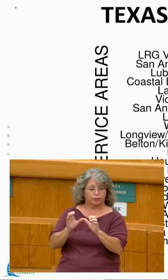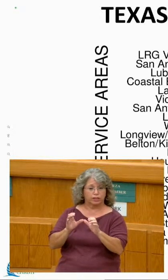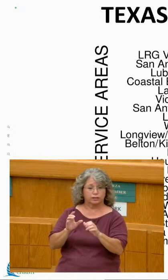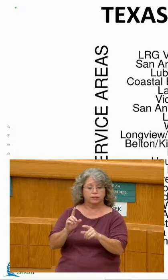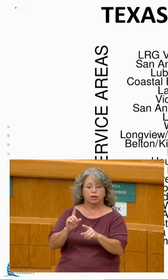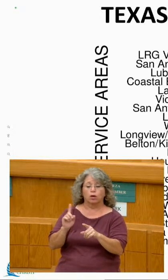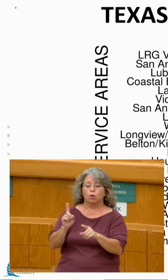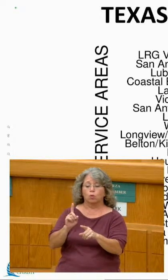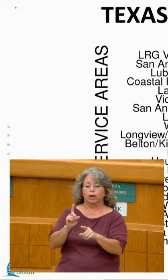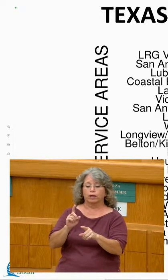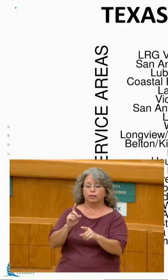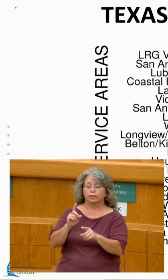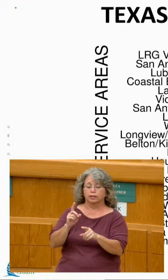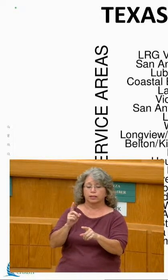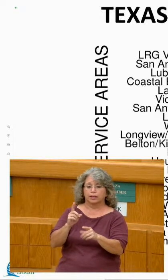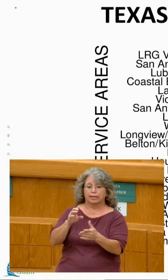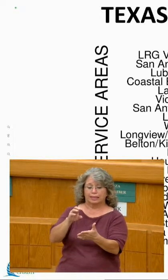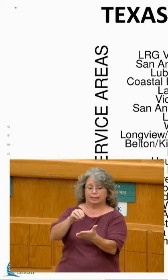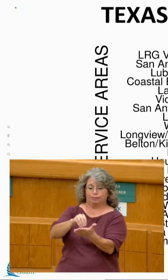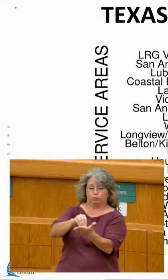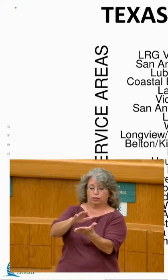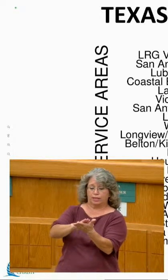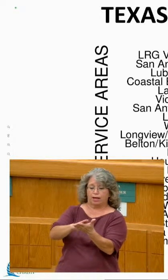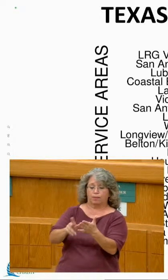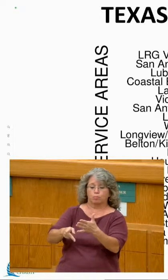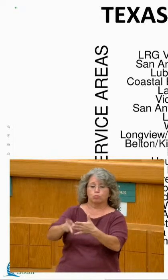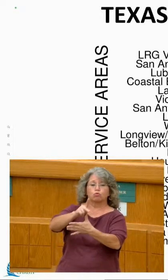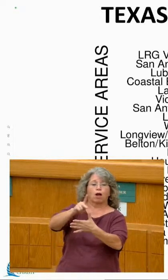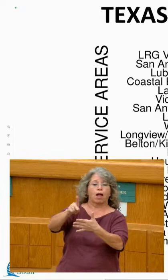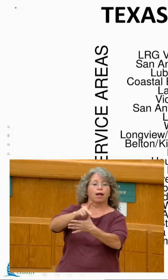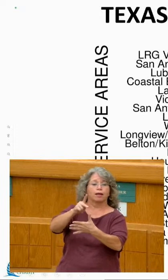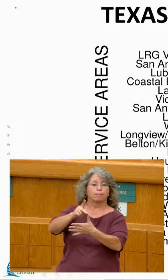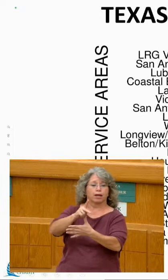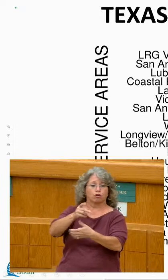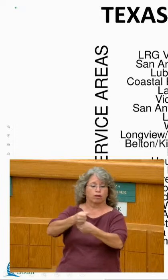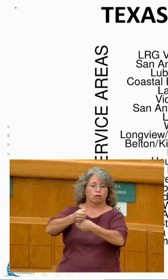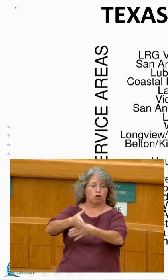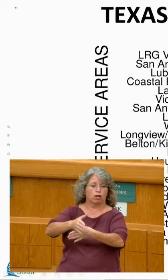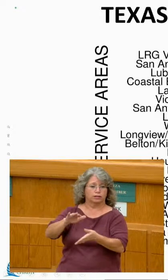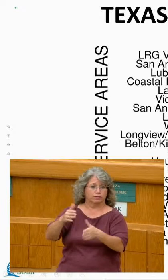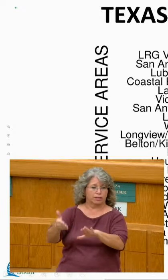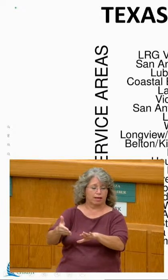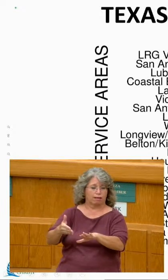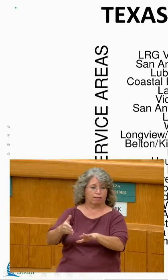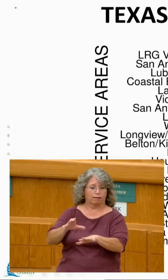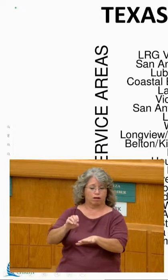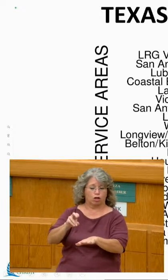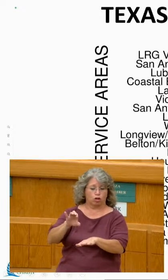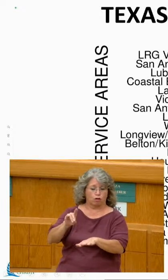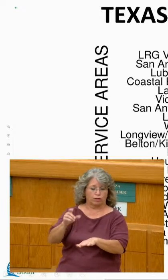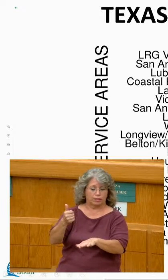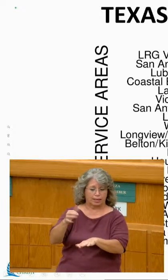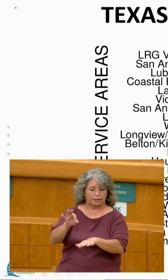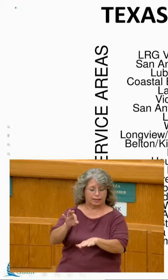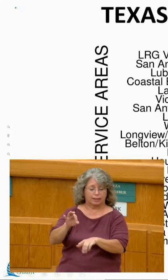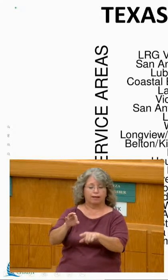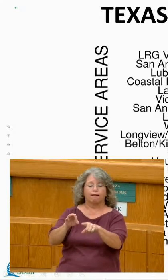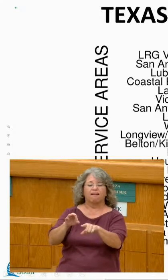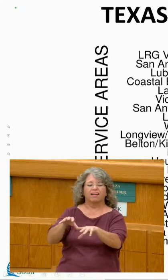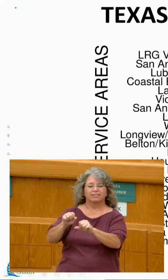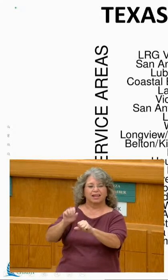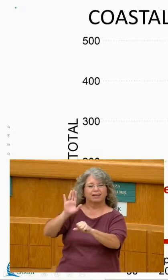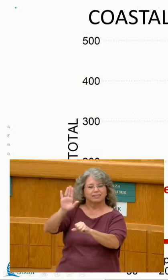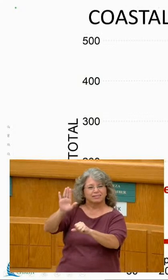the primary cause of death being COVID-19, and it takes about 2 weeks before all those death certificates get